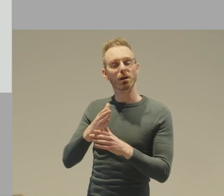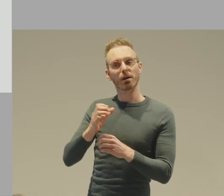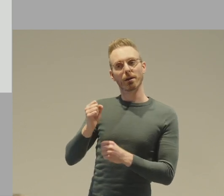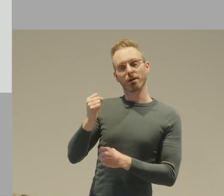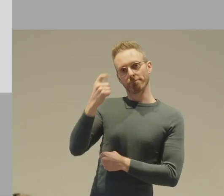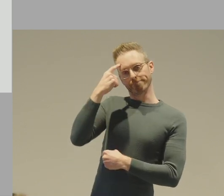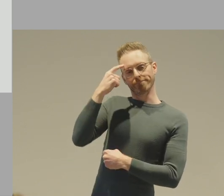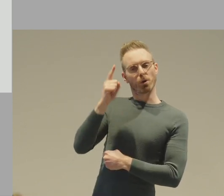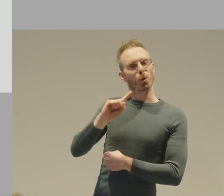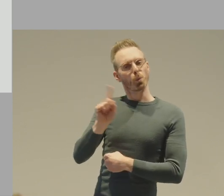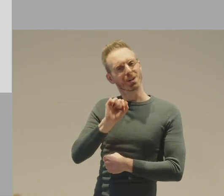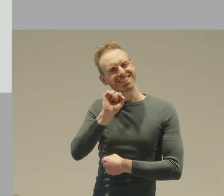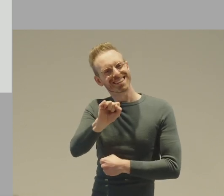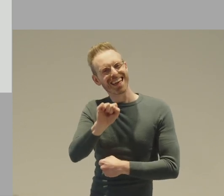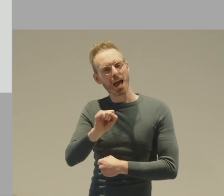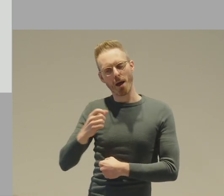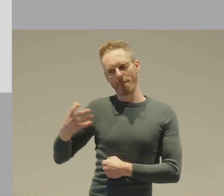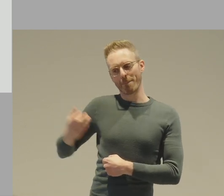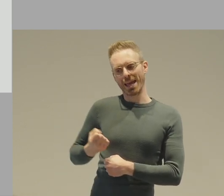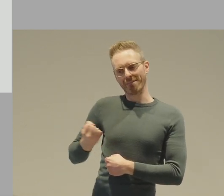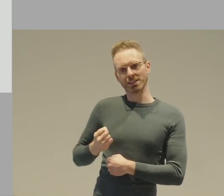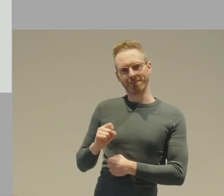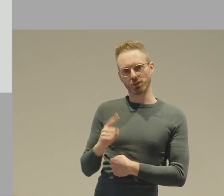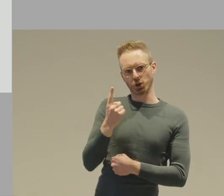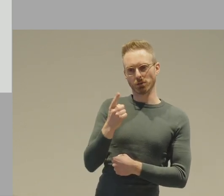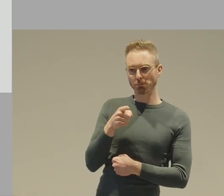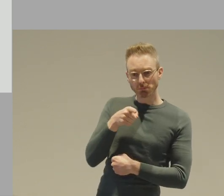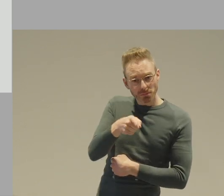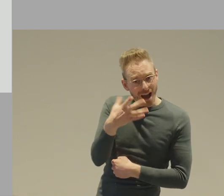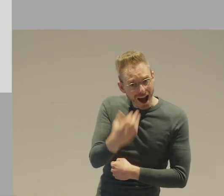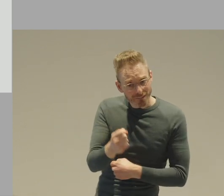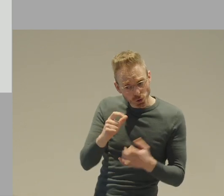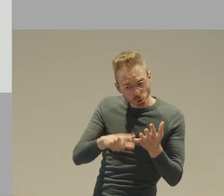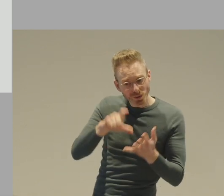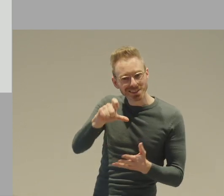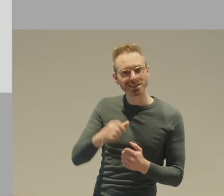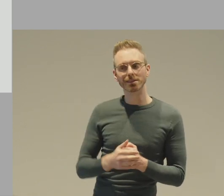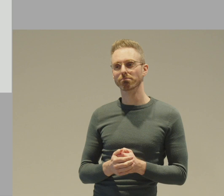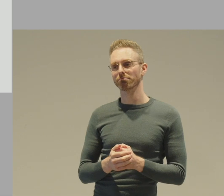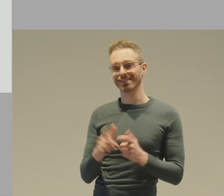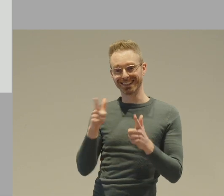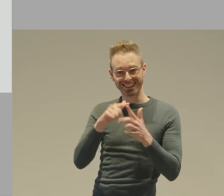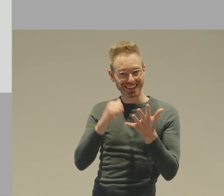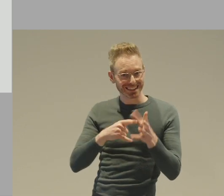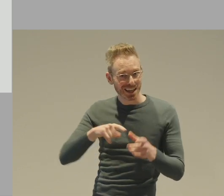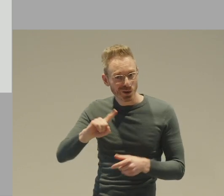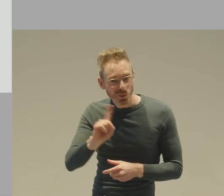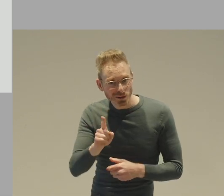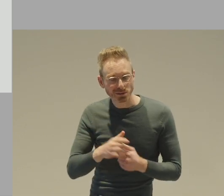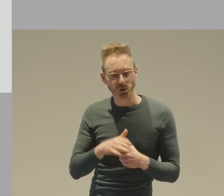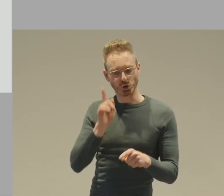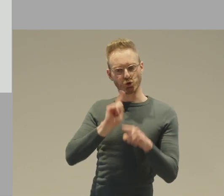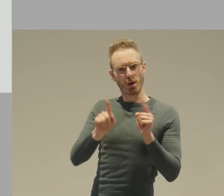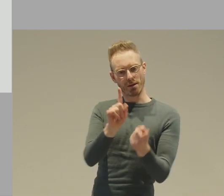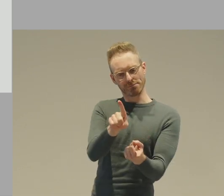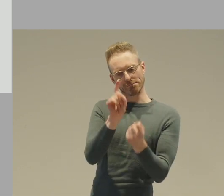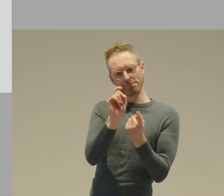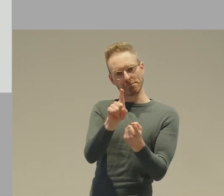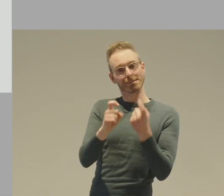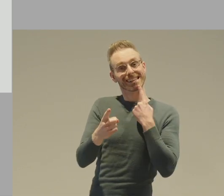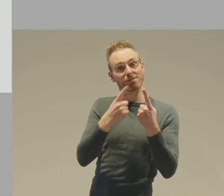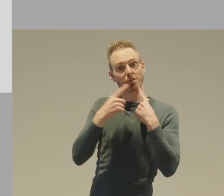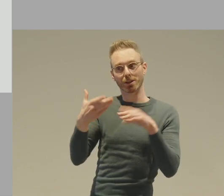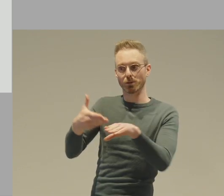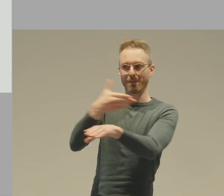relevant if somebody is on universal credit versus employment support allowance. So try and get that information ahead of